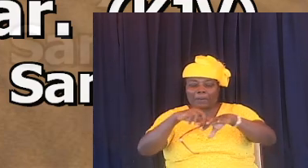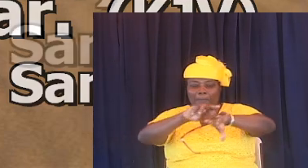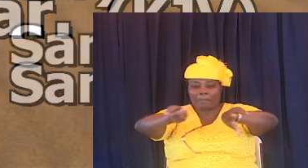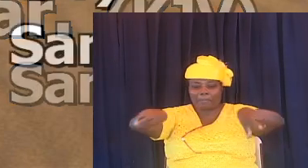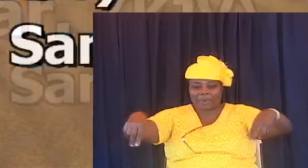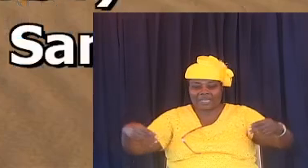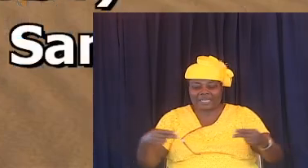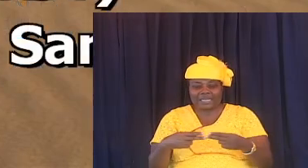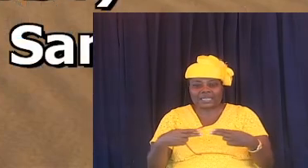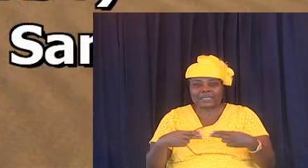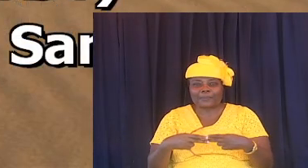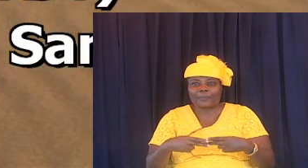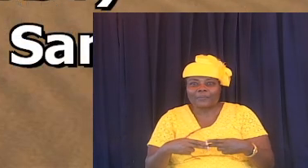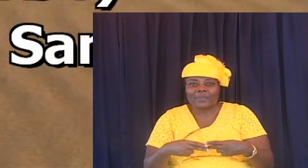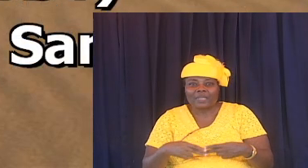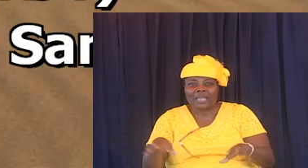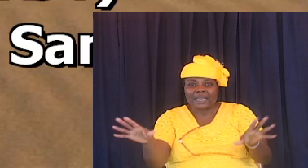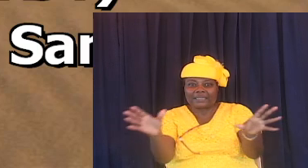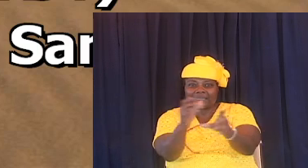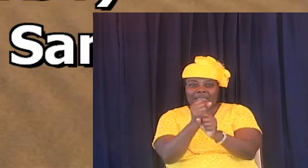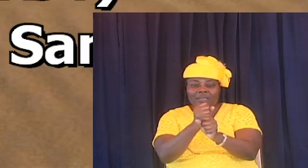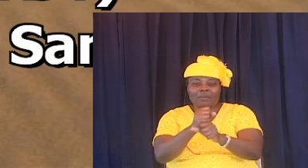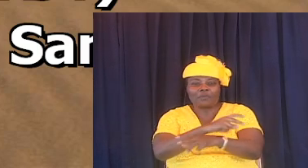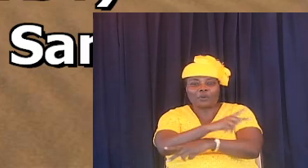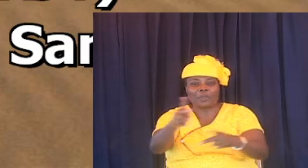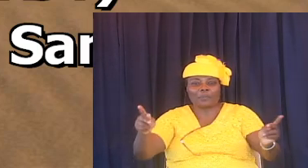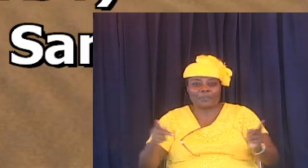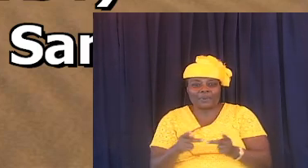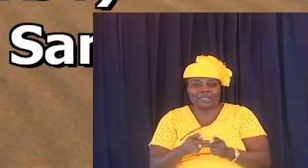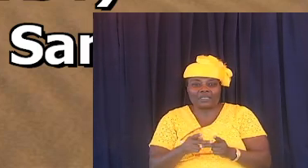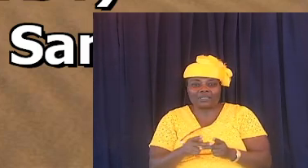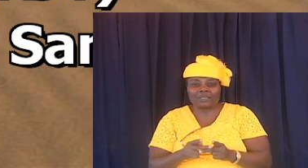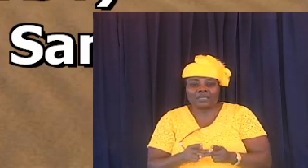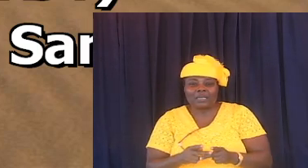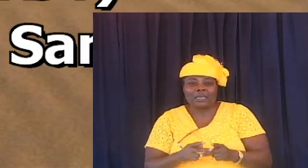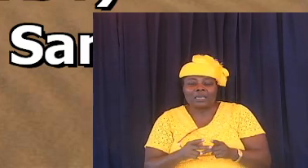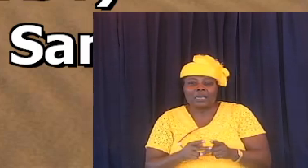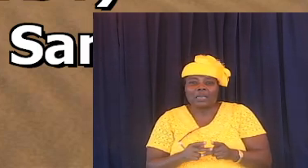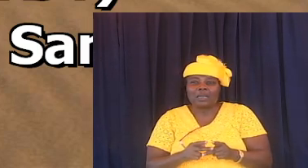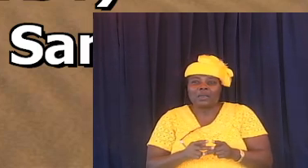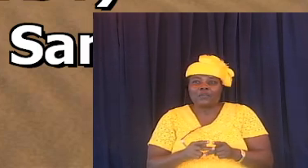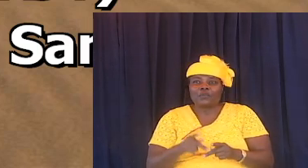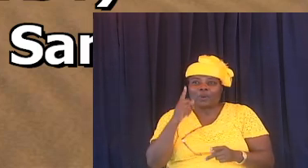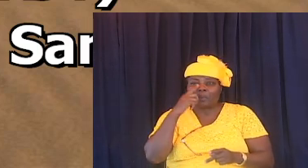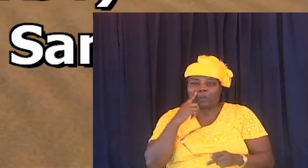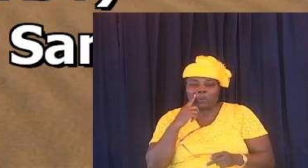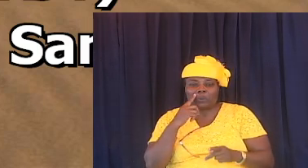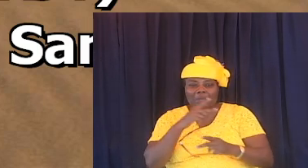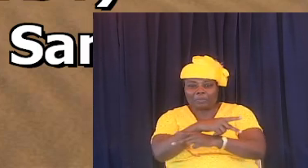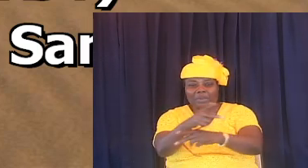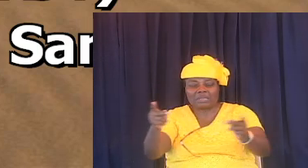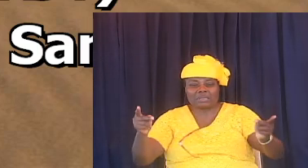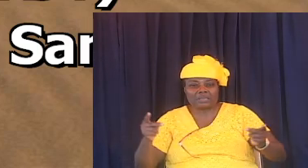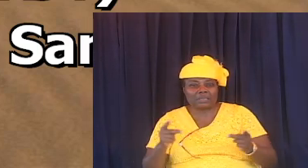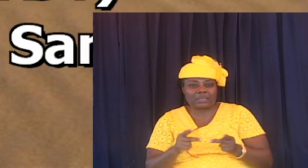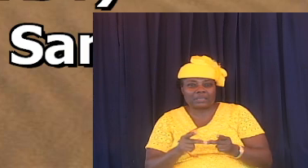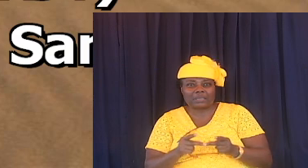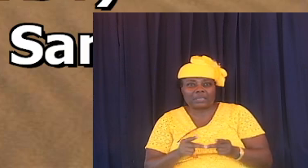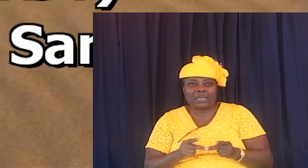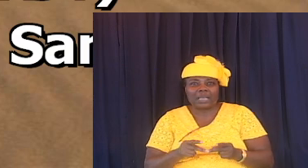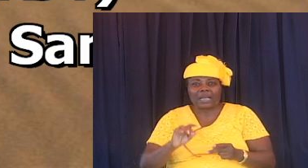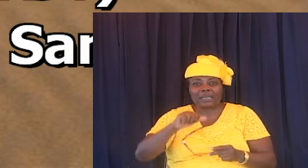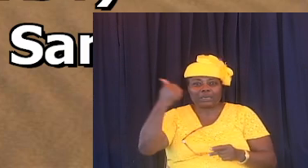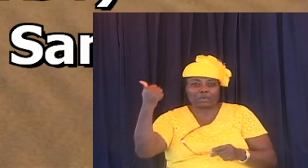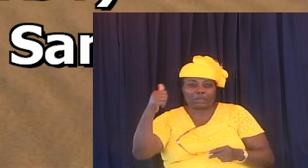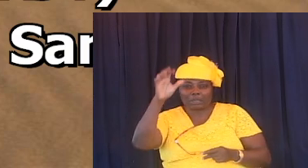sent and fetched him out of the house of Machir, the son of Amiel, from Lodibar. And when Mephibosheth, the son